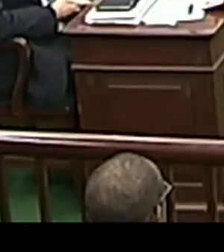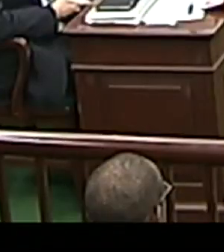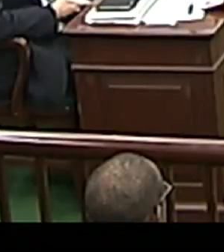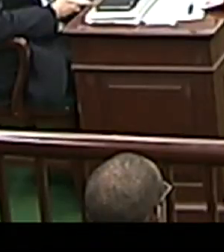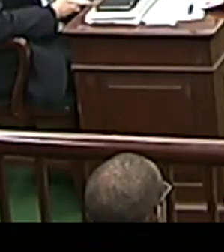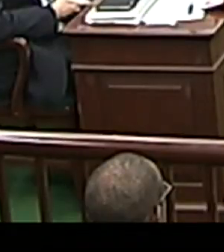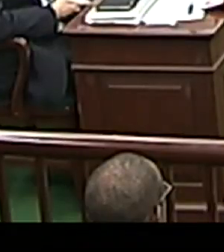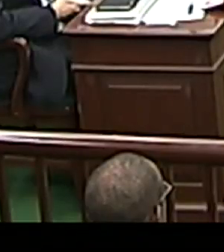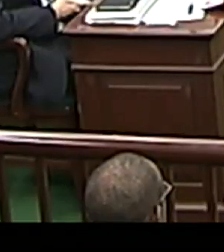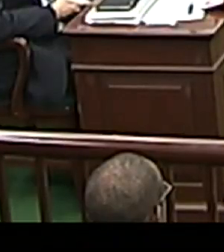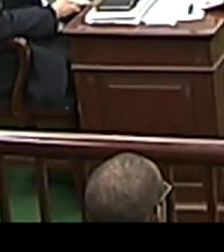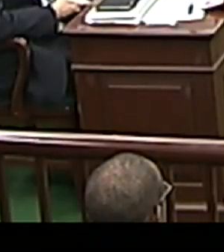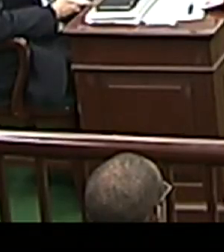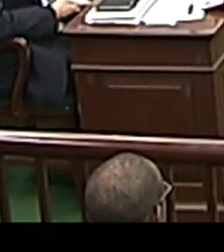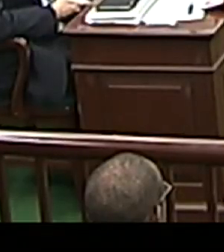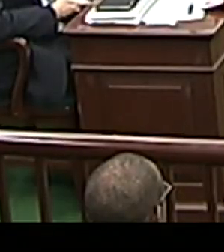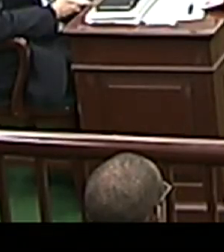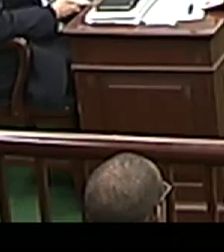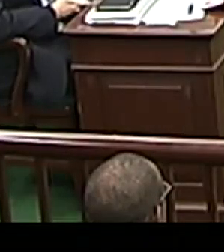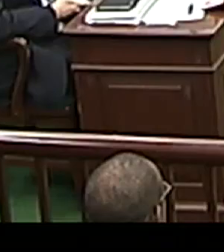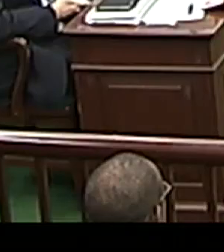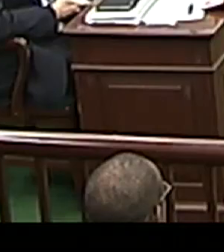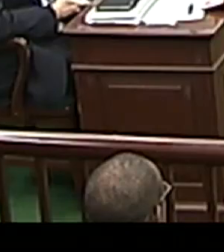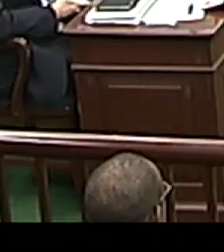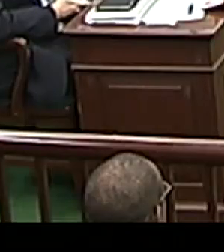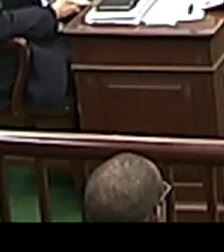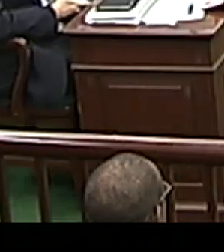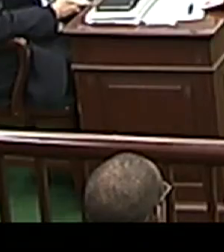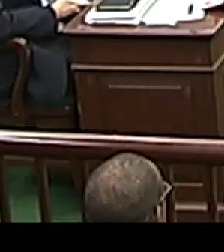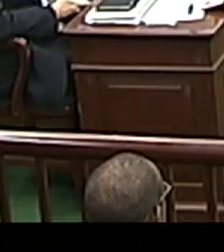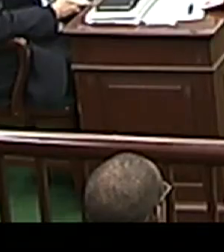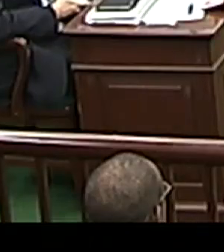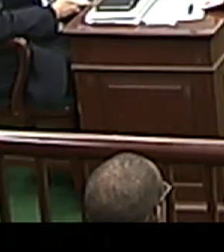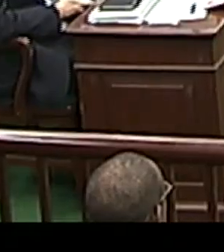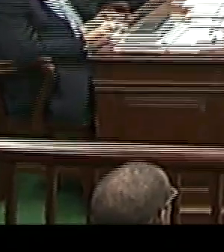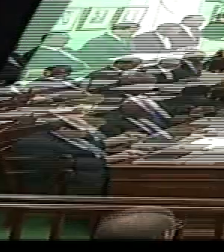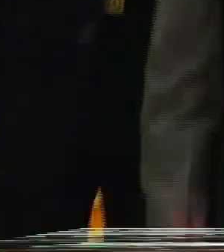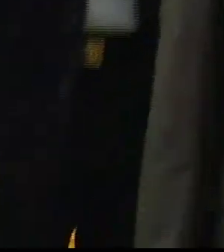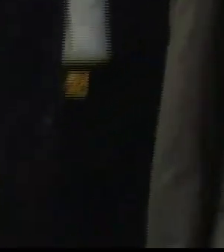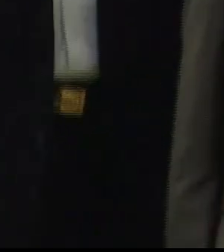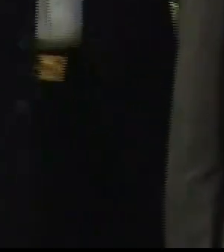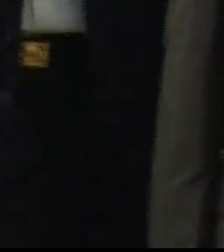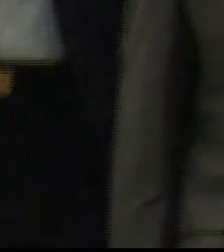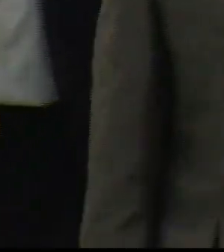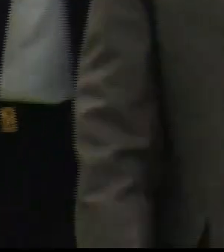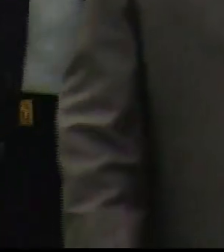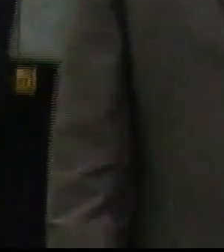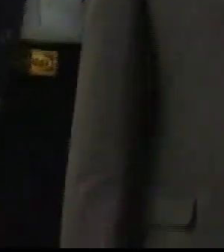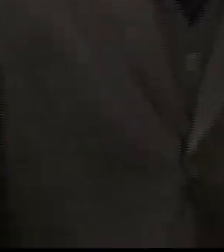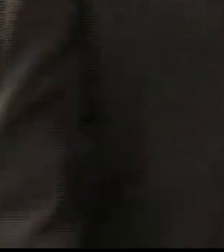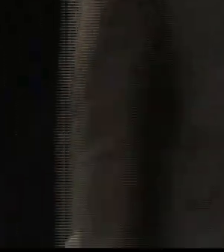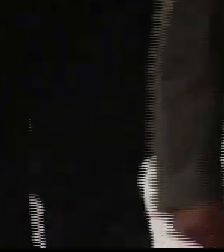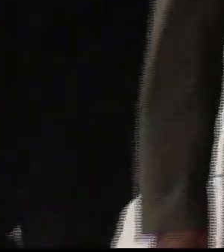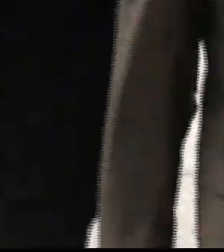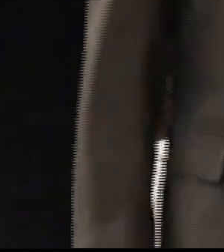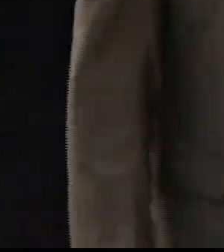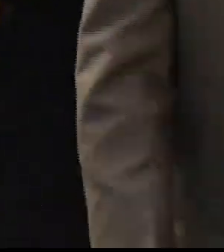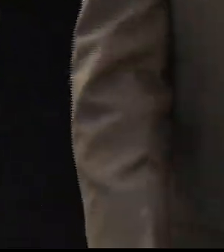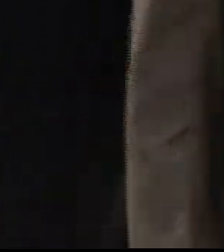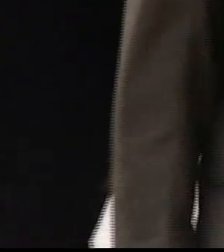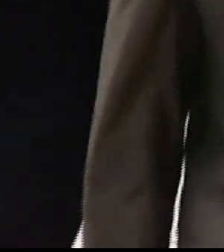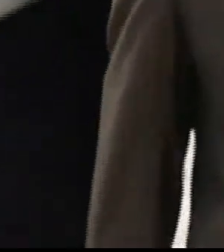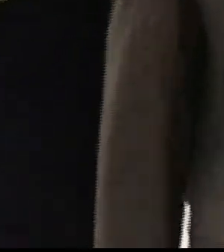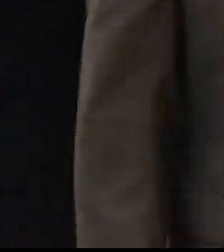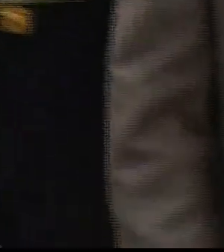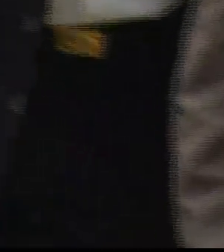Broadcast tonight, the Prime Minister says thousands of jobs on the horizon for Bahamians. Also ahead tonight, you won't